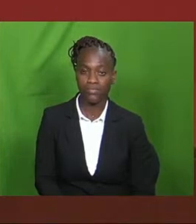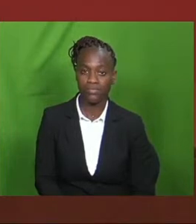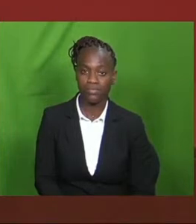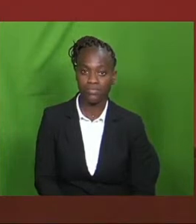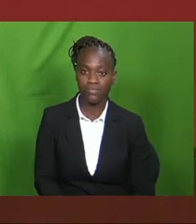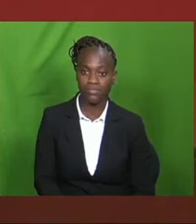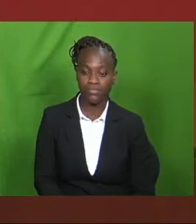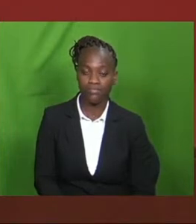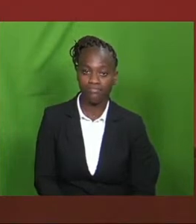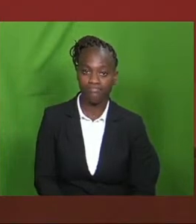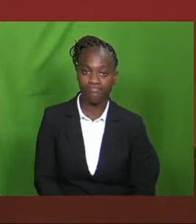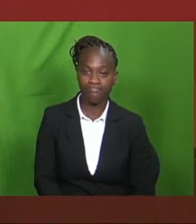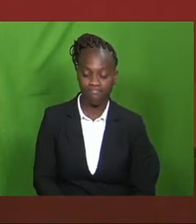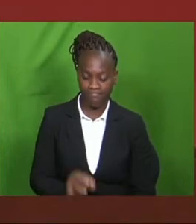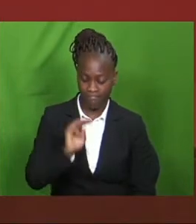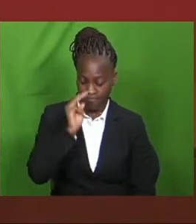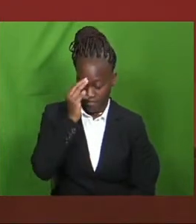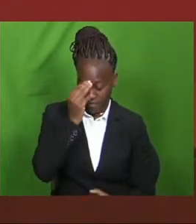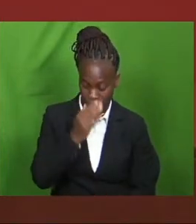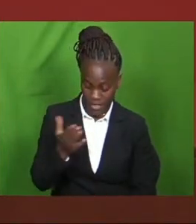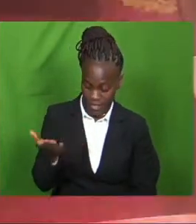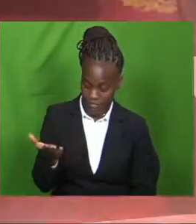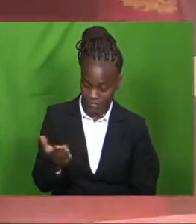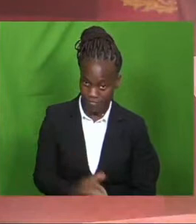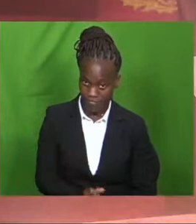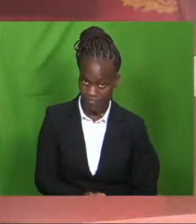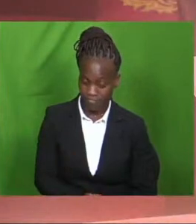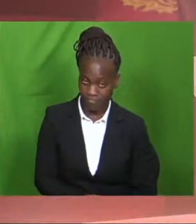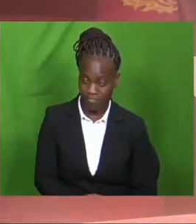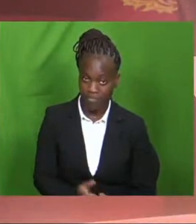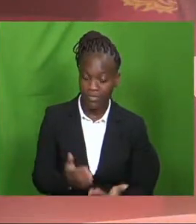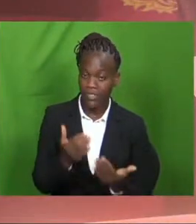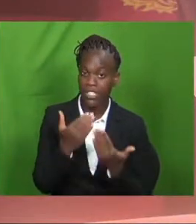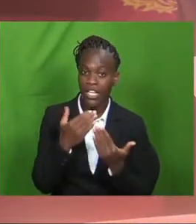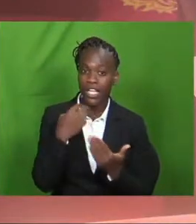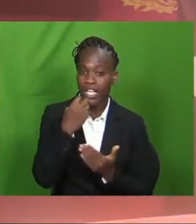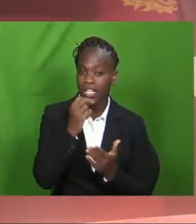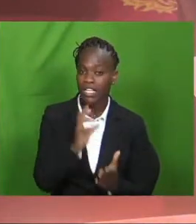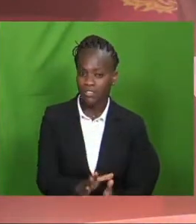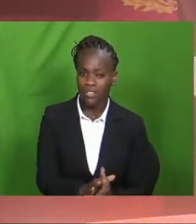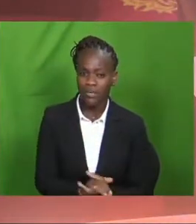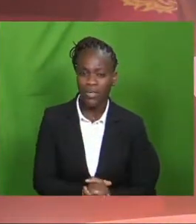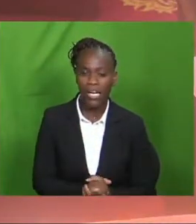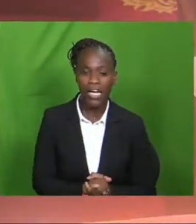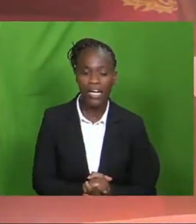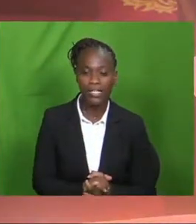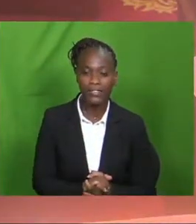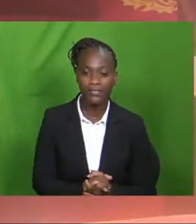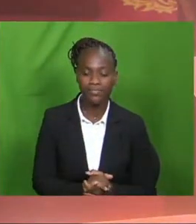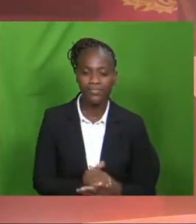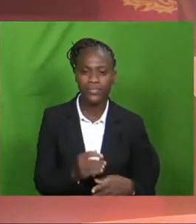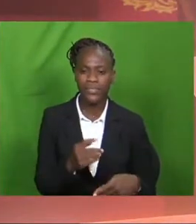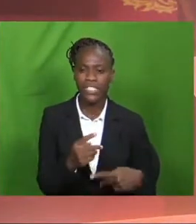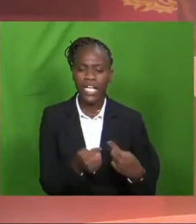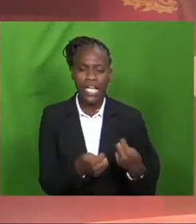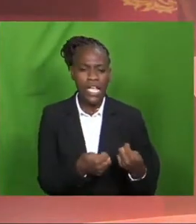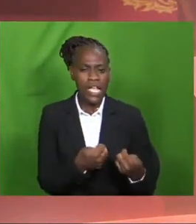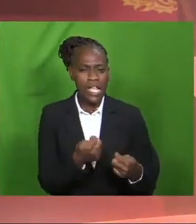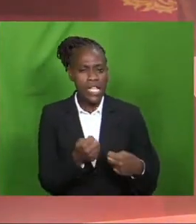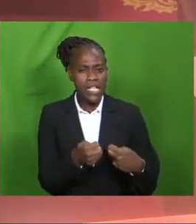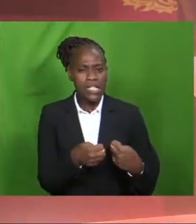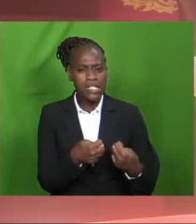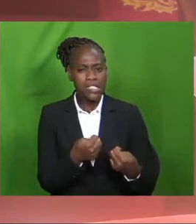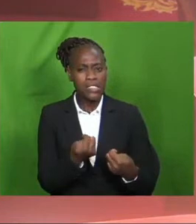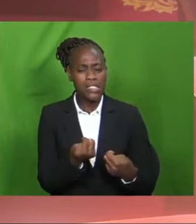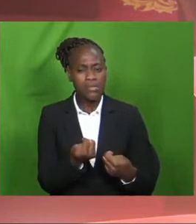Yes, Minister. I thank you, Mr. Speaker. Mr. Speaker, the type of